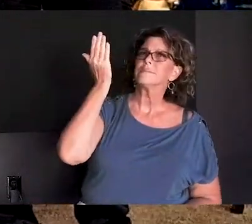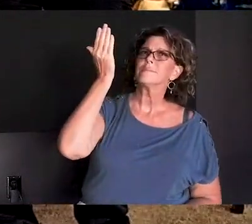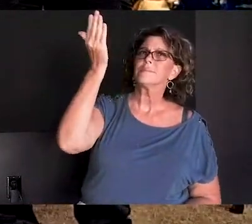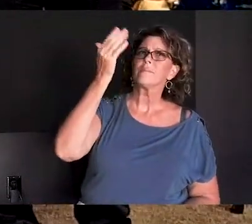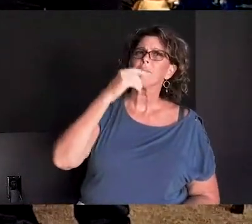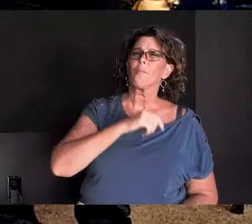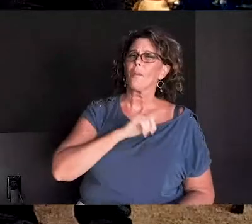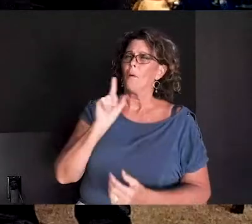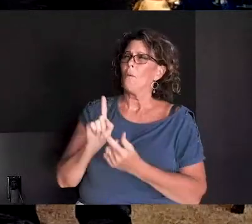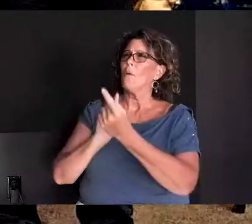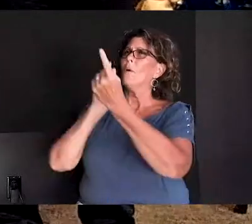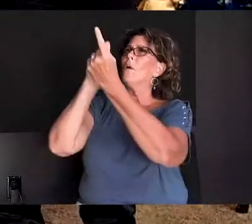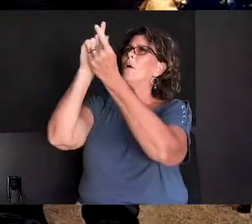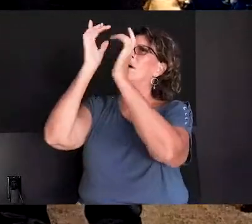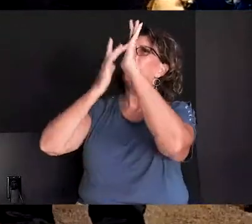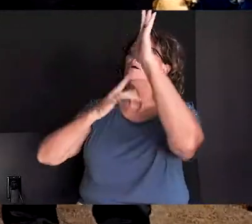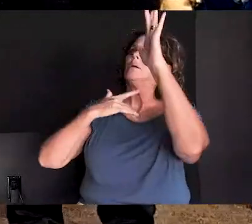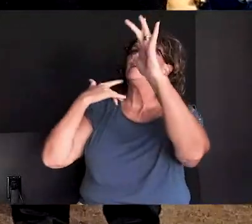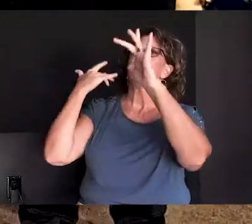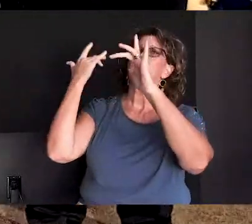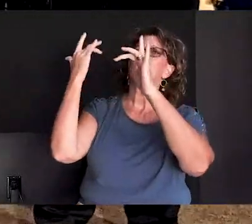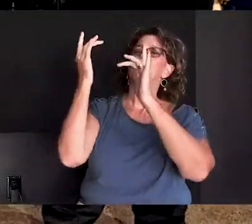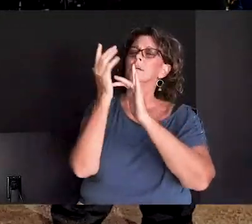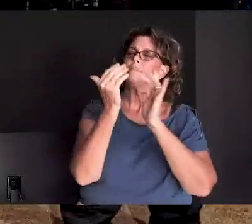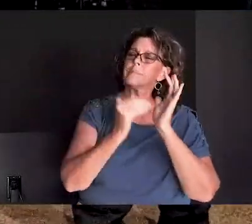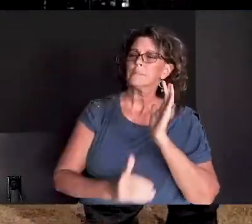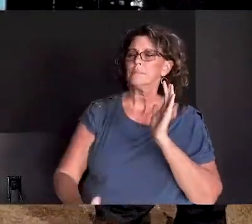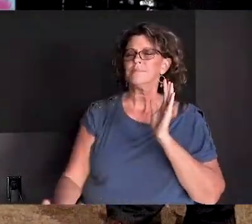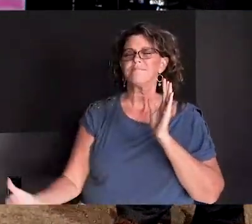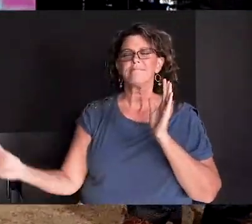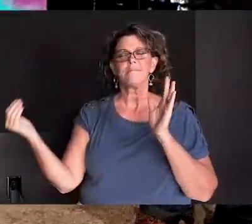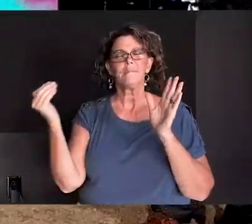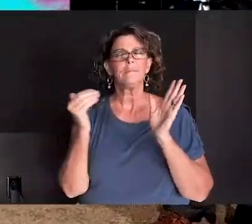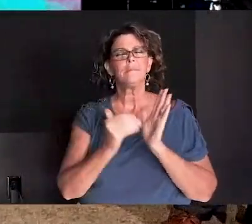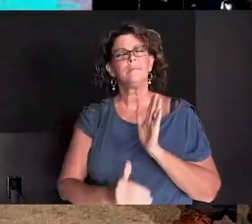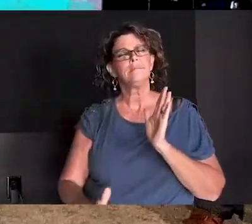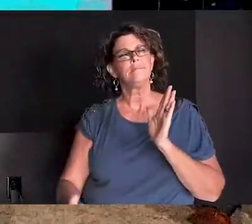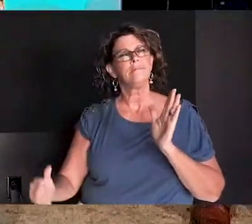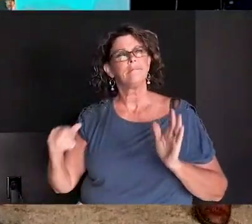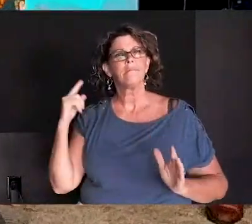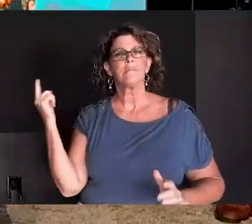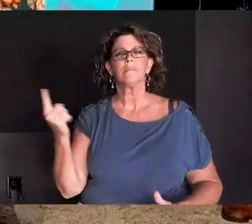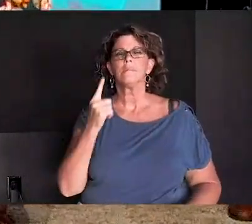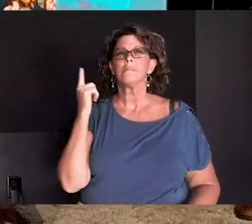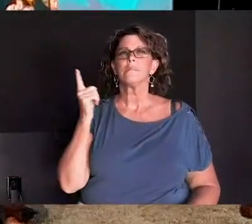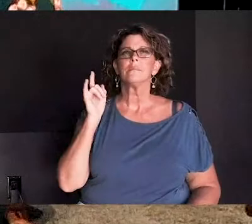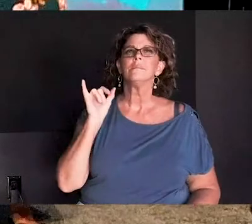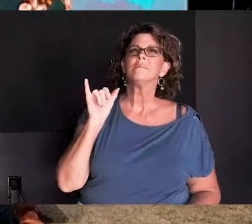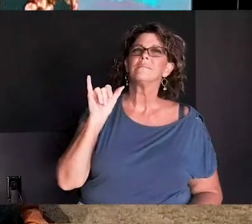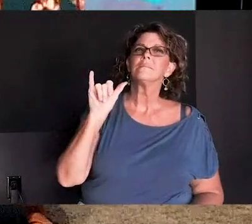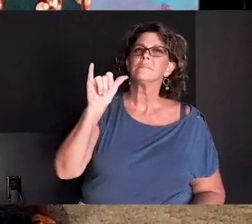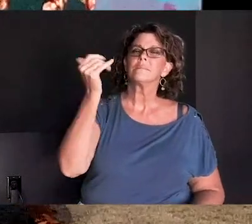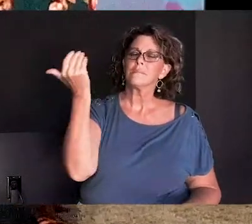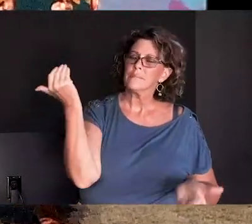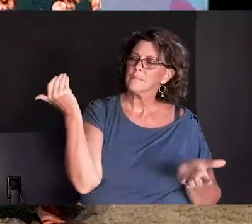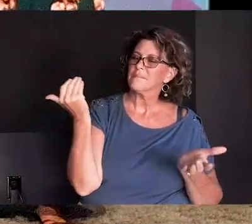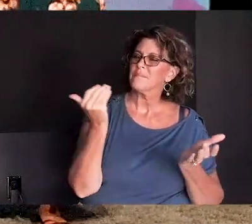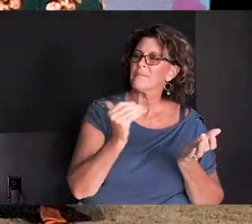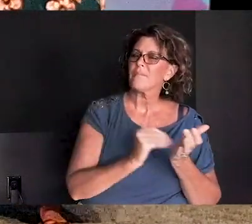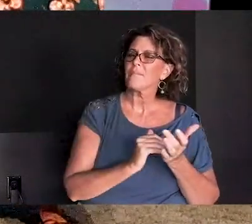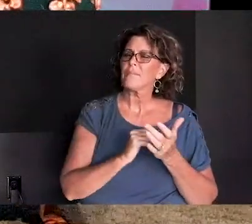run to the Father again and again and again and again.